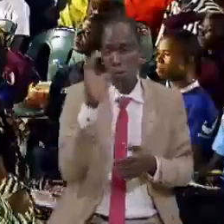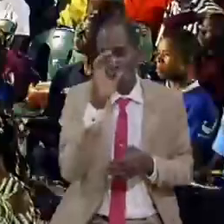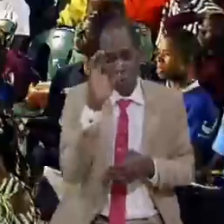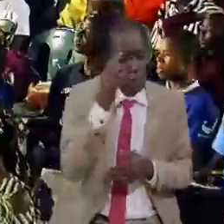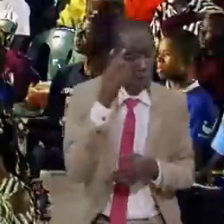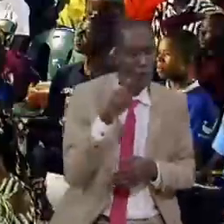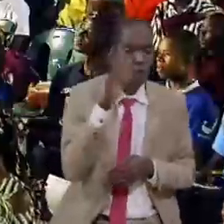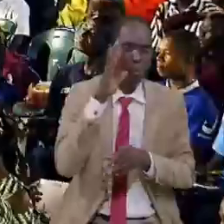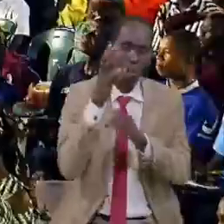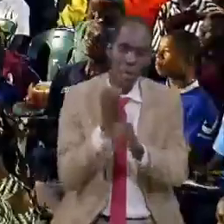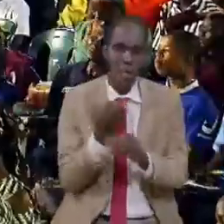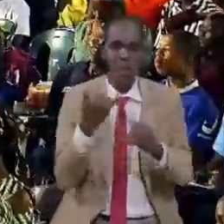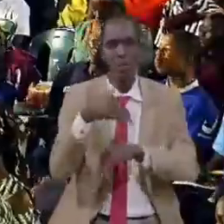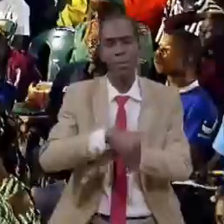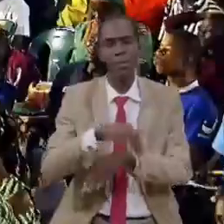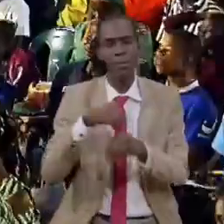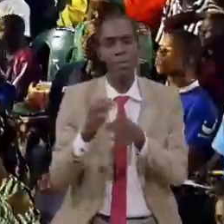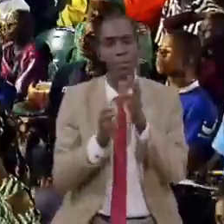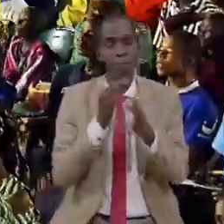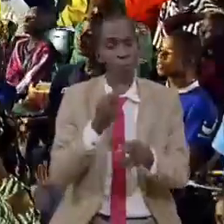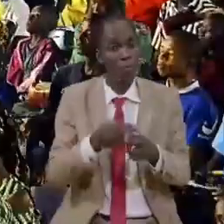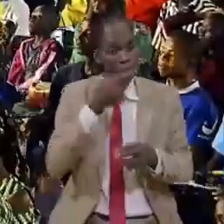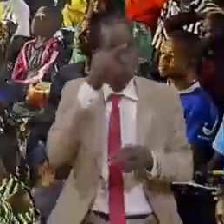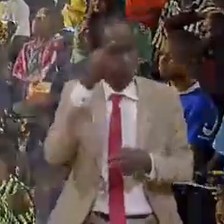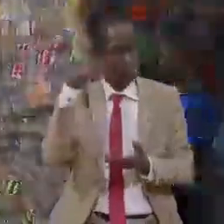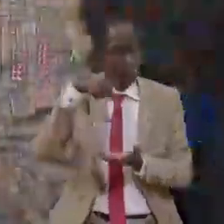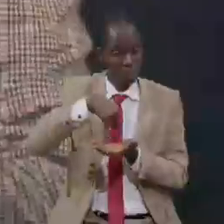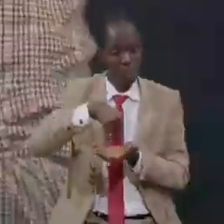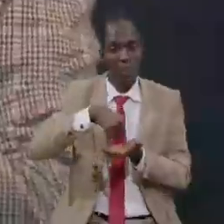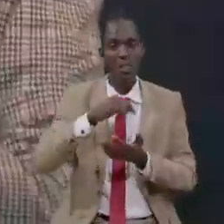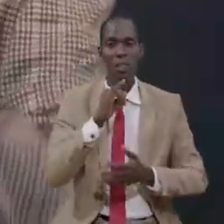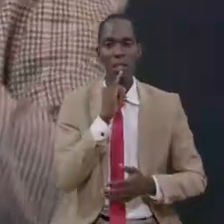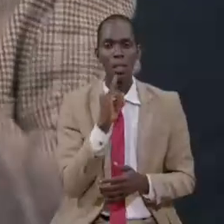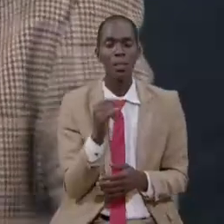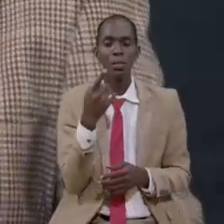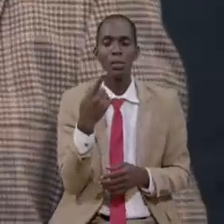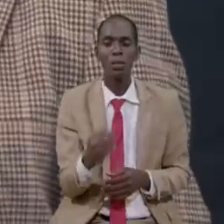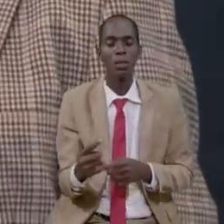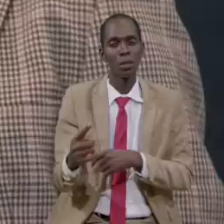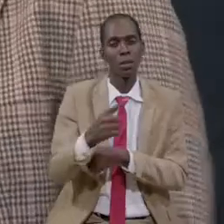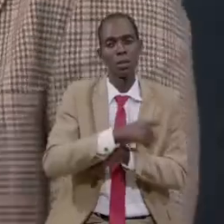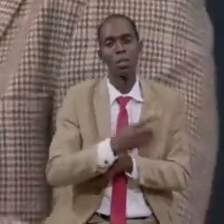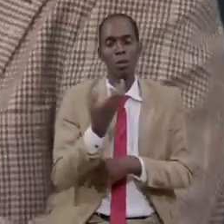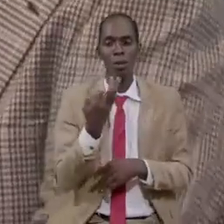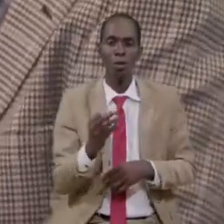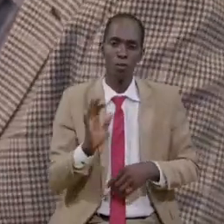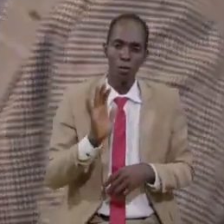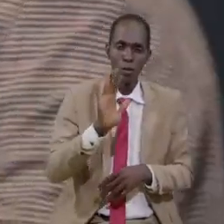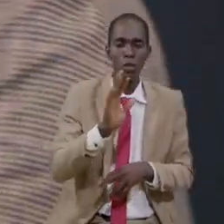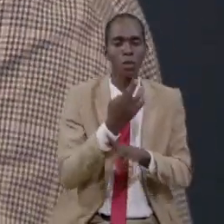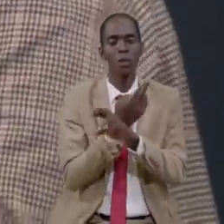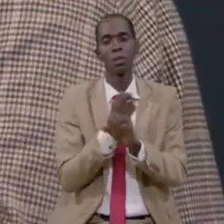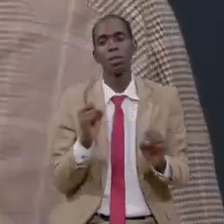Yeah. Because this is the day of your redemption. The